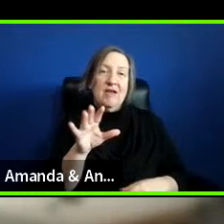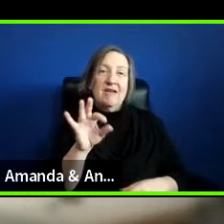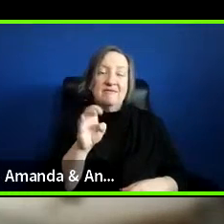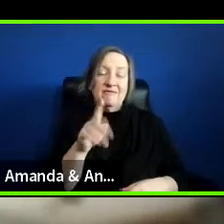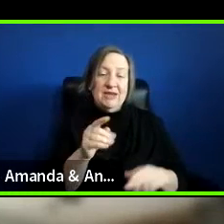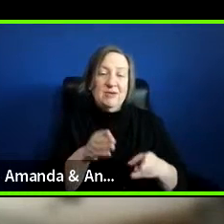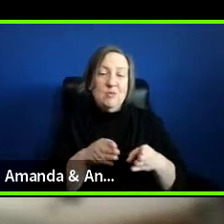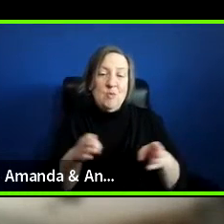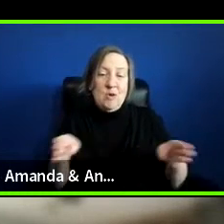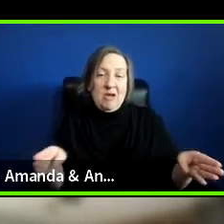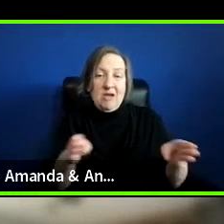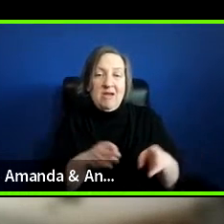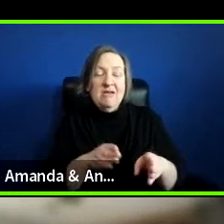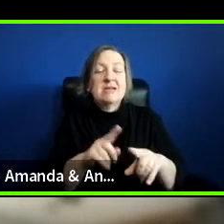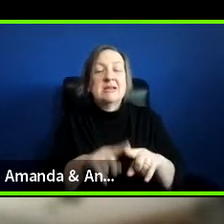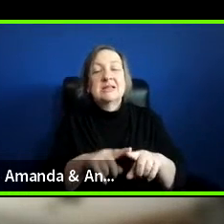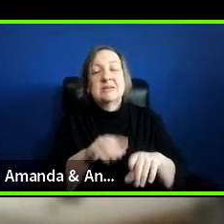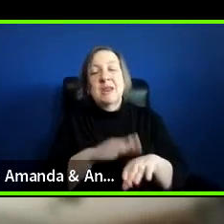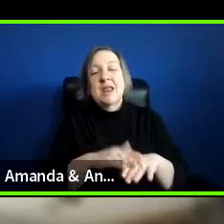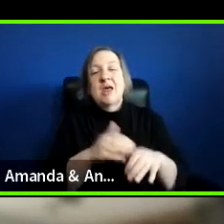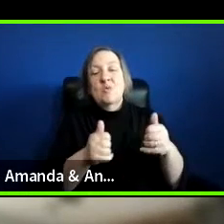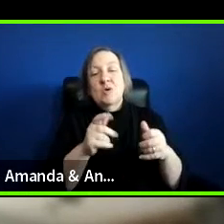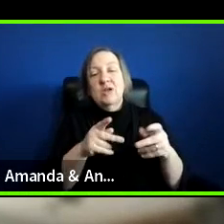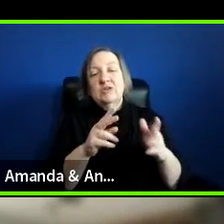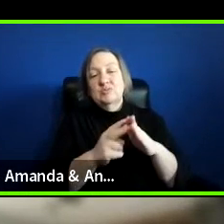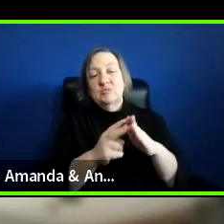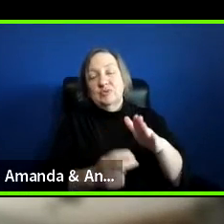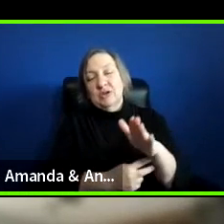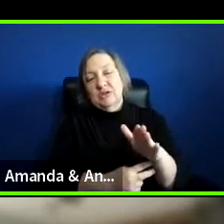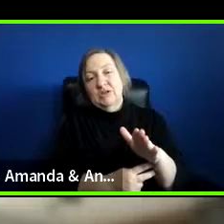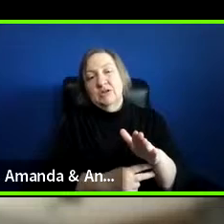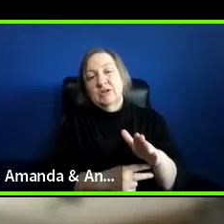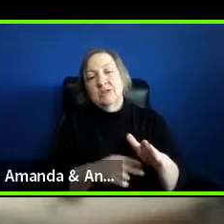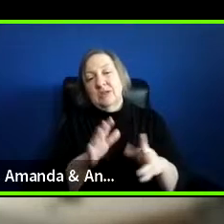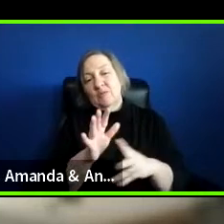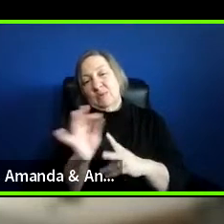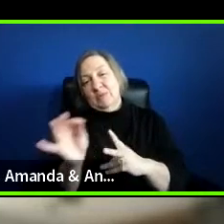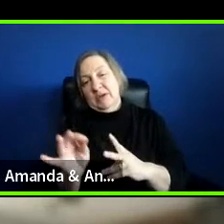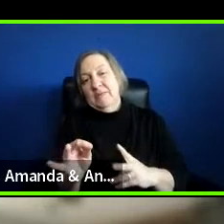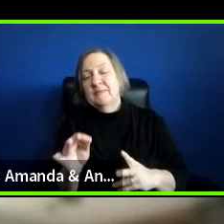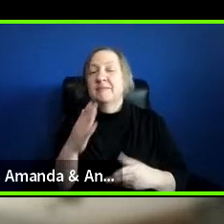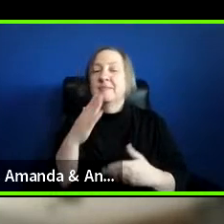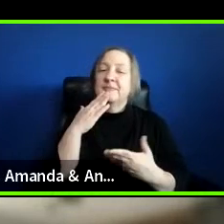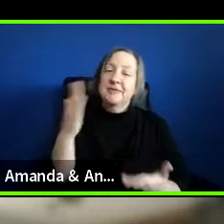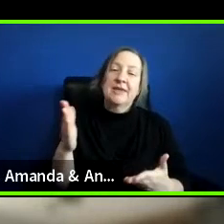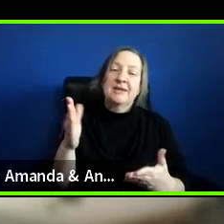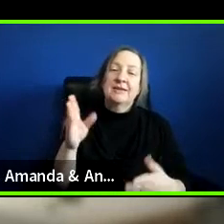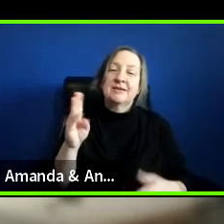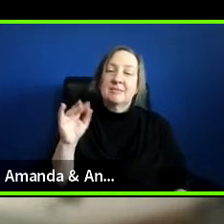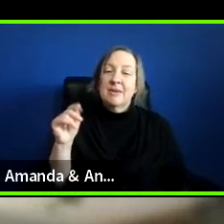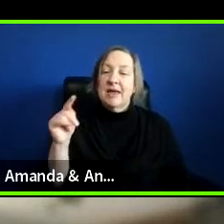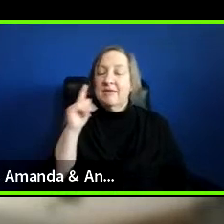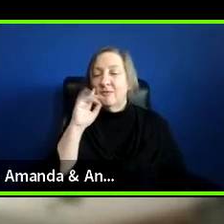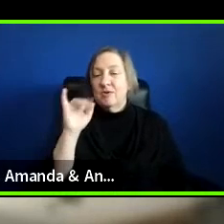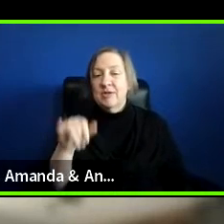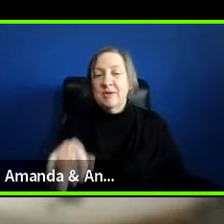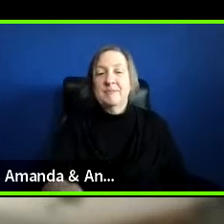that's going to depend on the bridge configuration that's ultimately selected. Great. Thanks, Matt, for that.